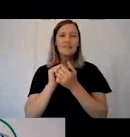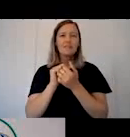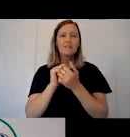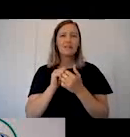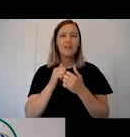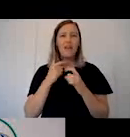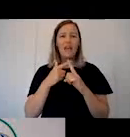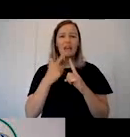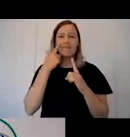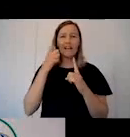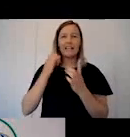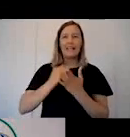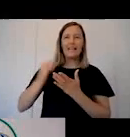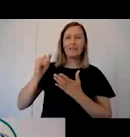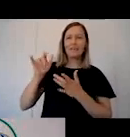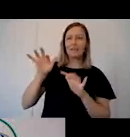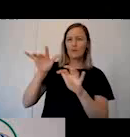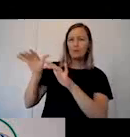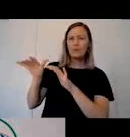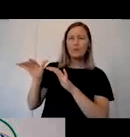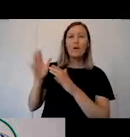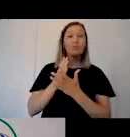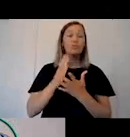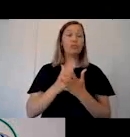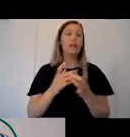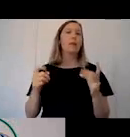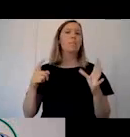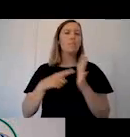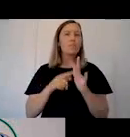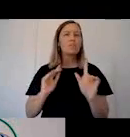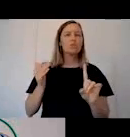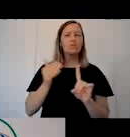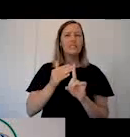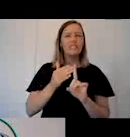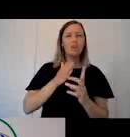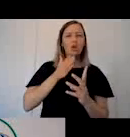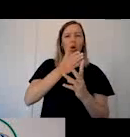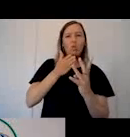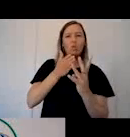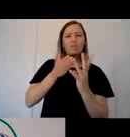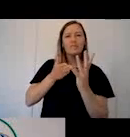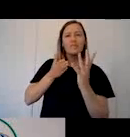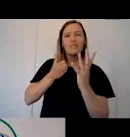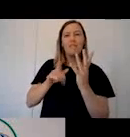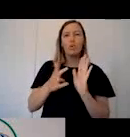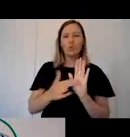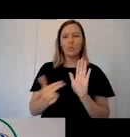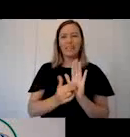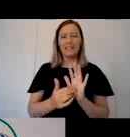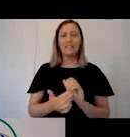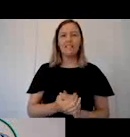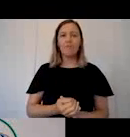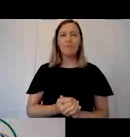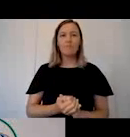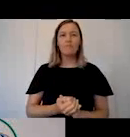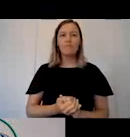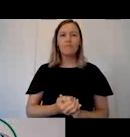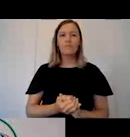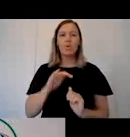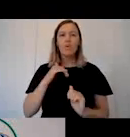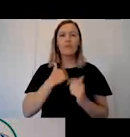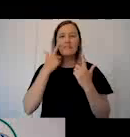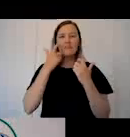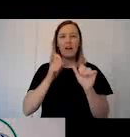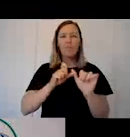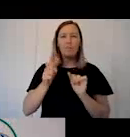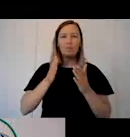identifying enemies. You know, they're really such important strategic goals for New Zealand that we need to find the best way to work with